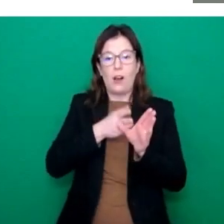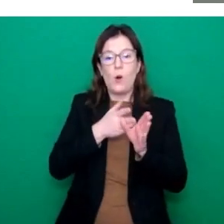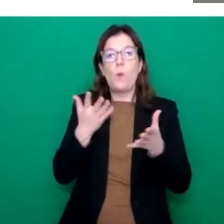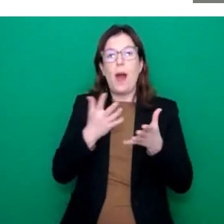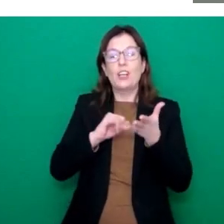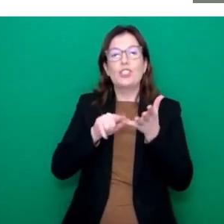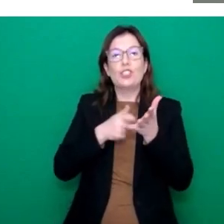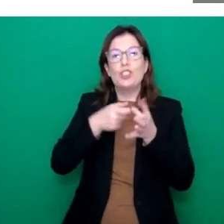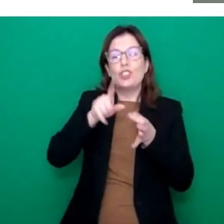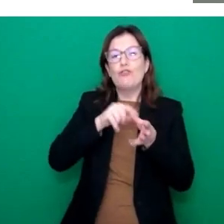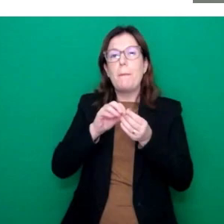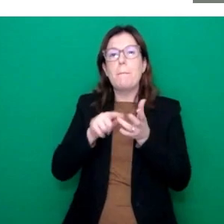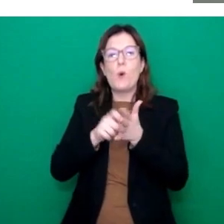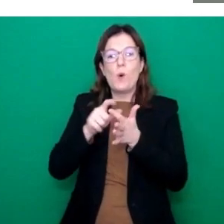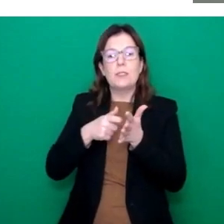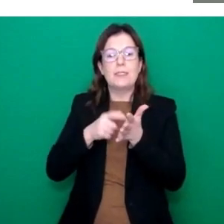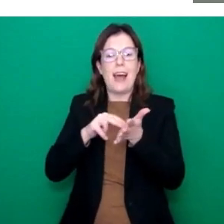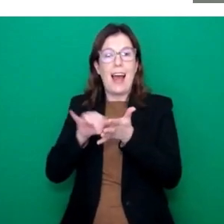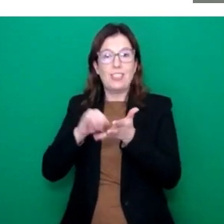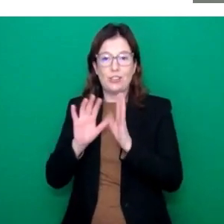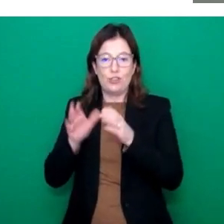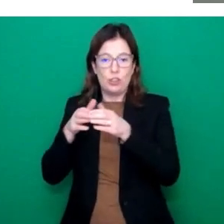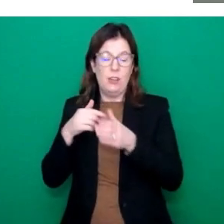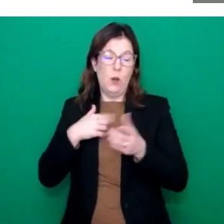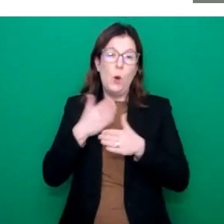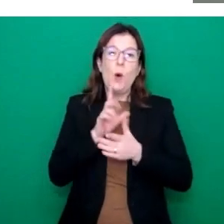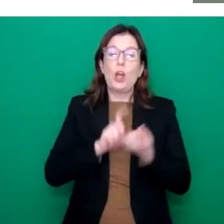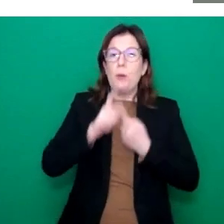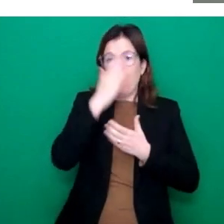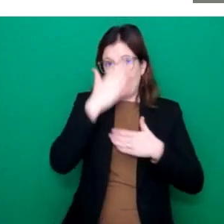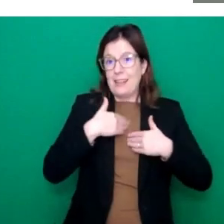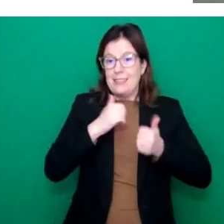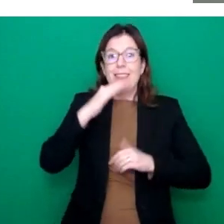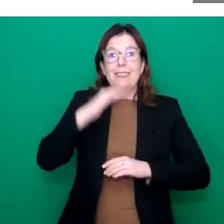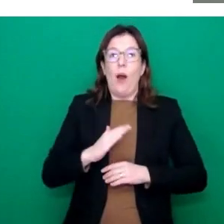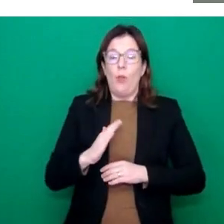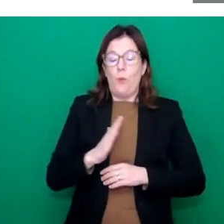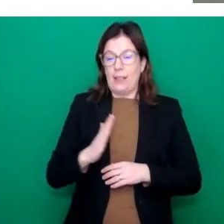NHS Trust, and I currently work in a community mental health team for the South West.